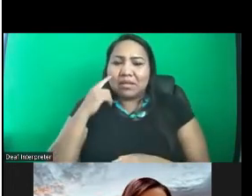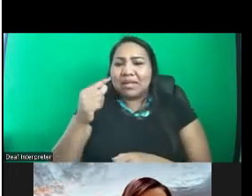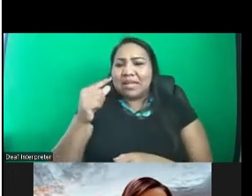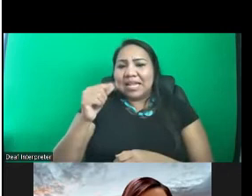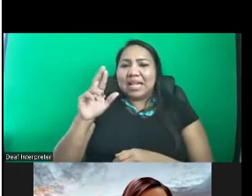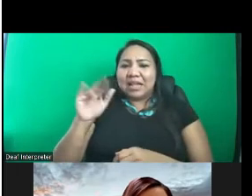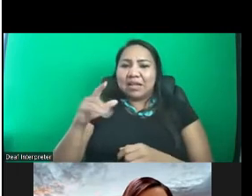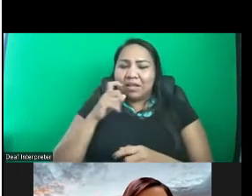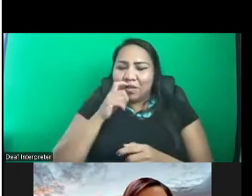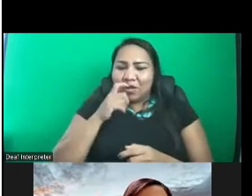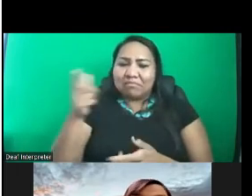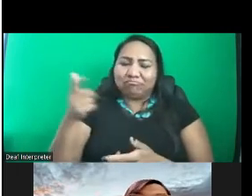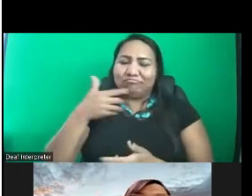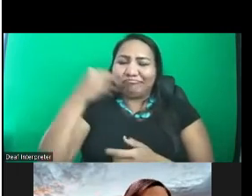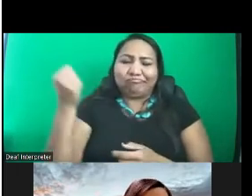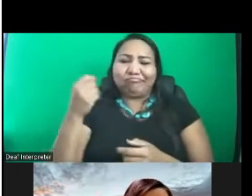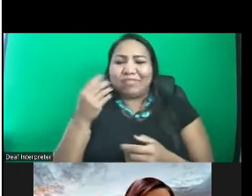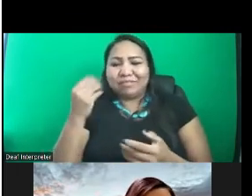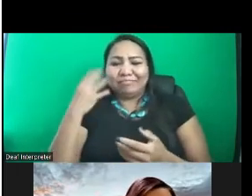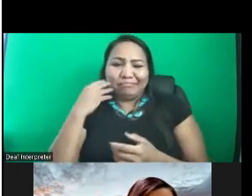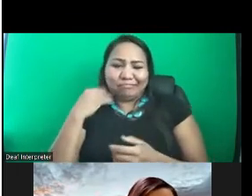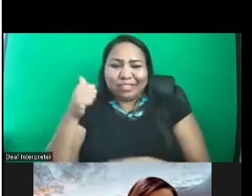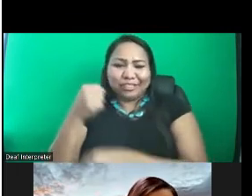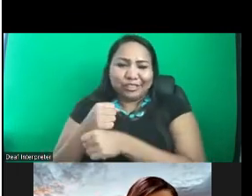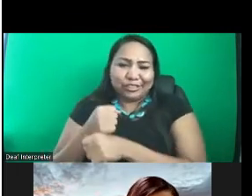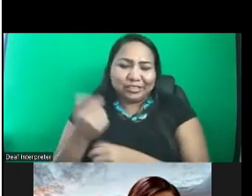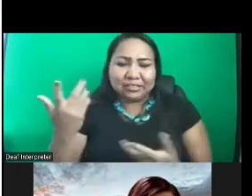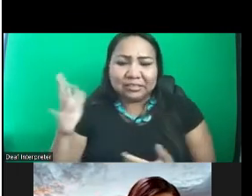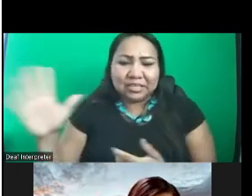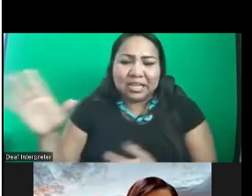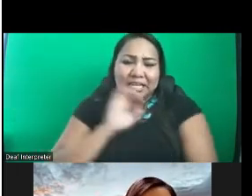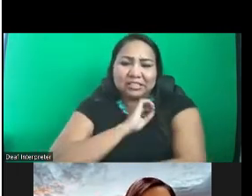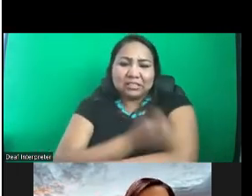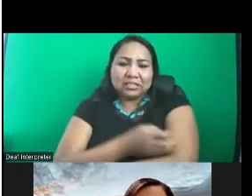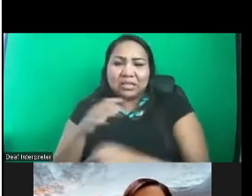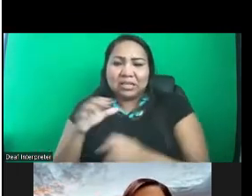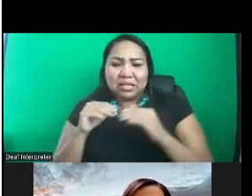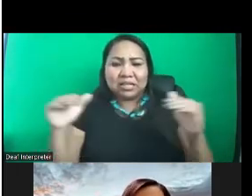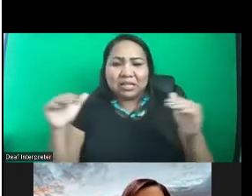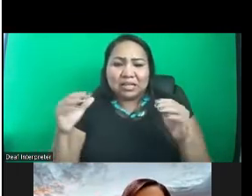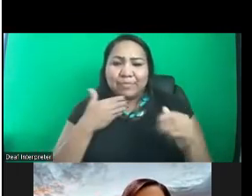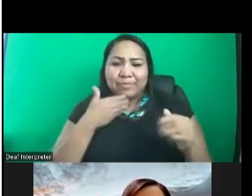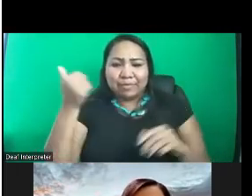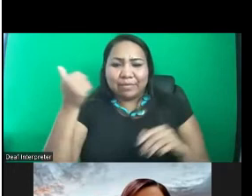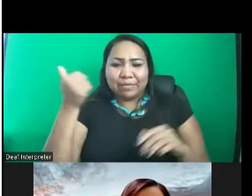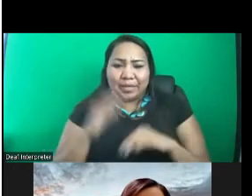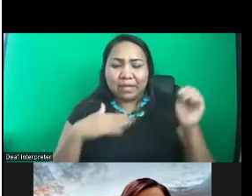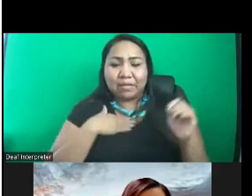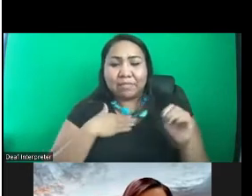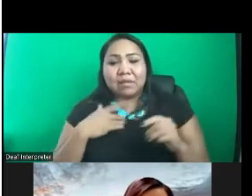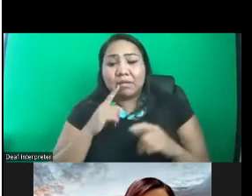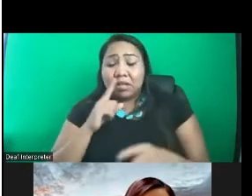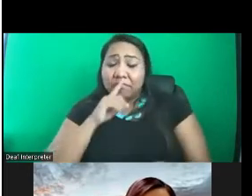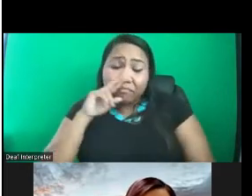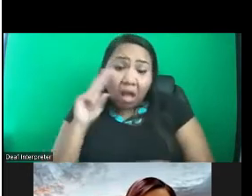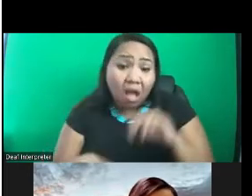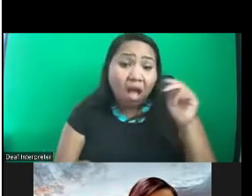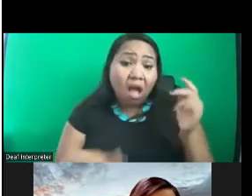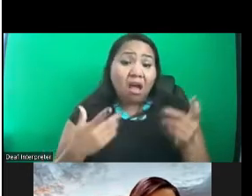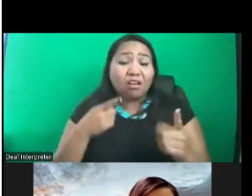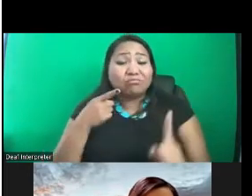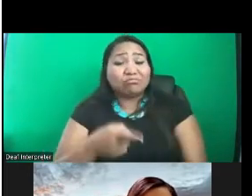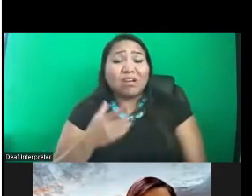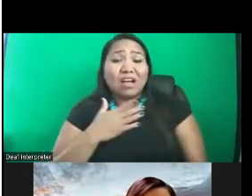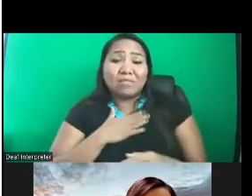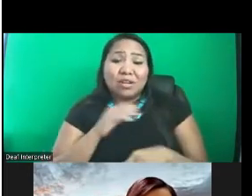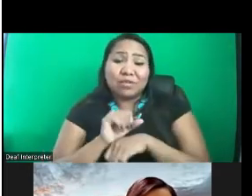them on their energy level more so than I am. So, but it's a fun highlight of my year every year. I'm very